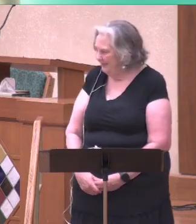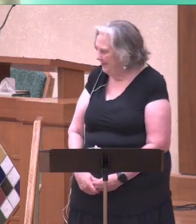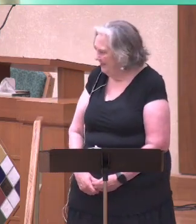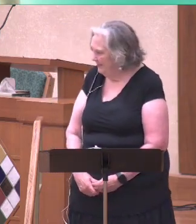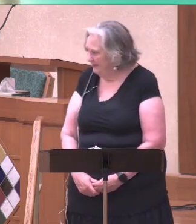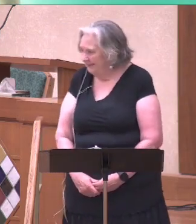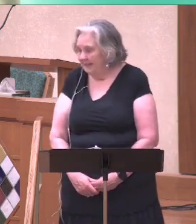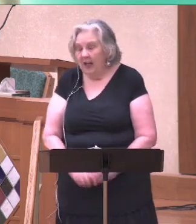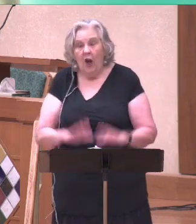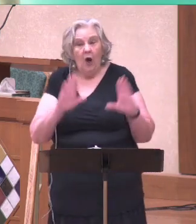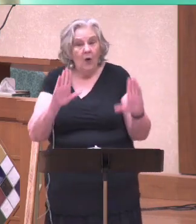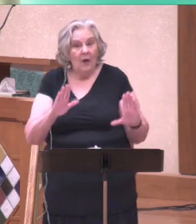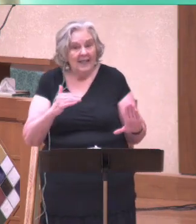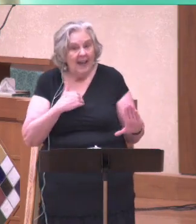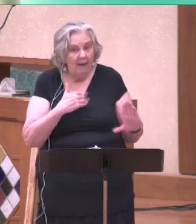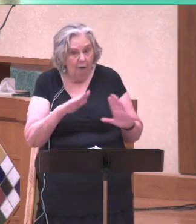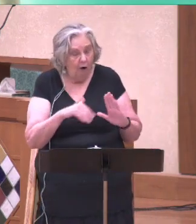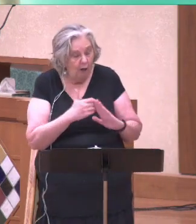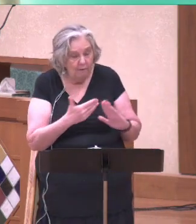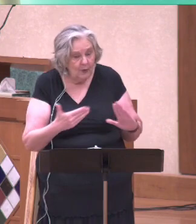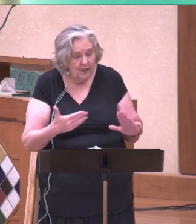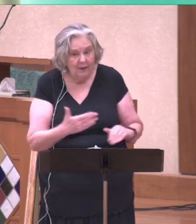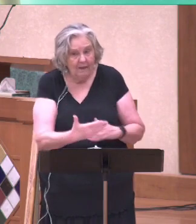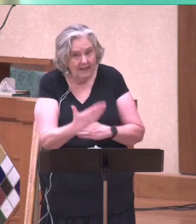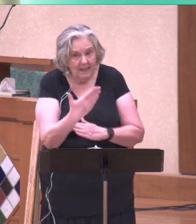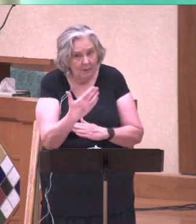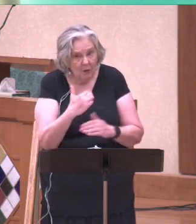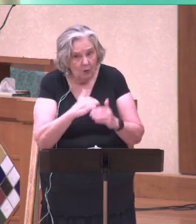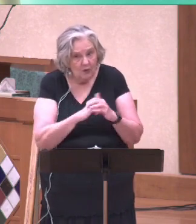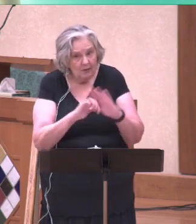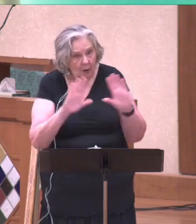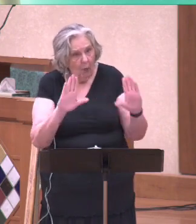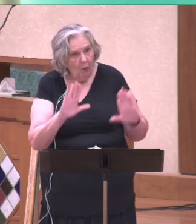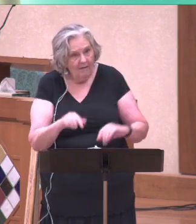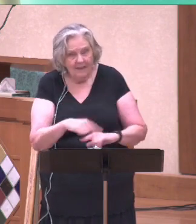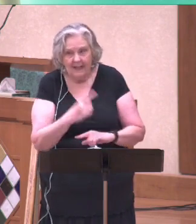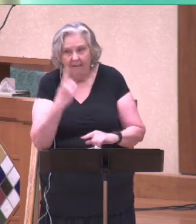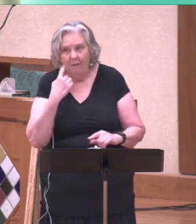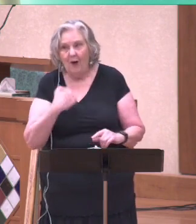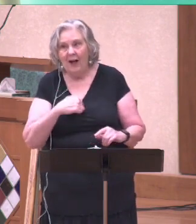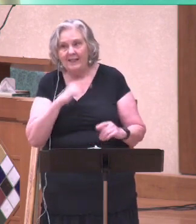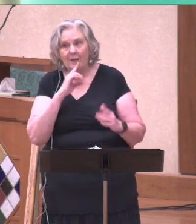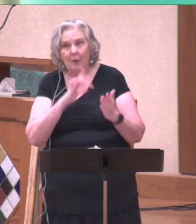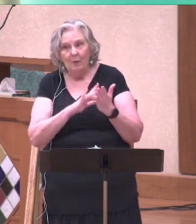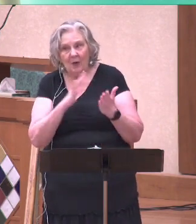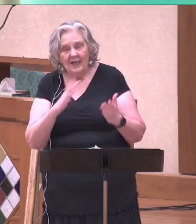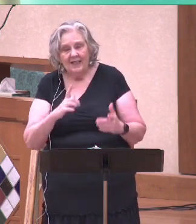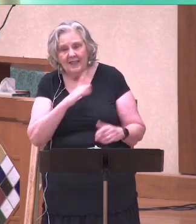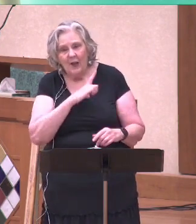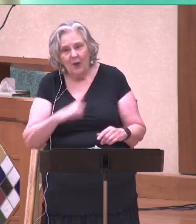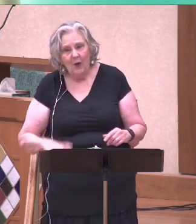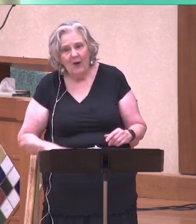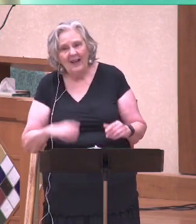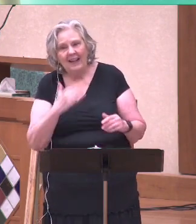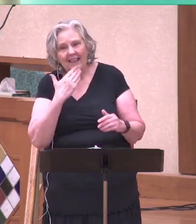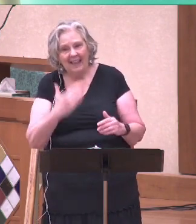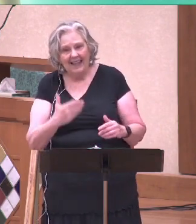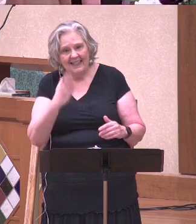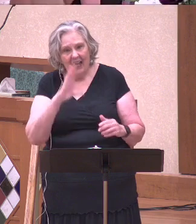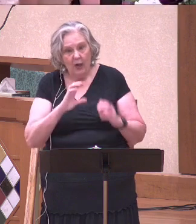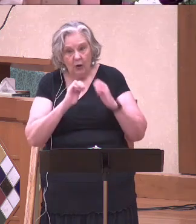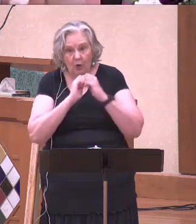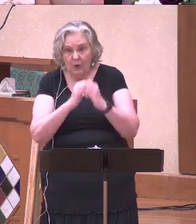Well, great to have all of you here this morning in worship. It's a wonderful day for us to praise the Lord and give thanks for the ways God goes with